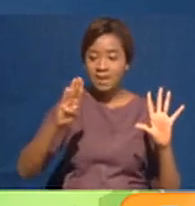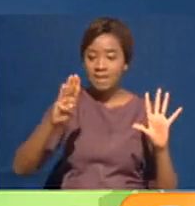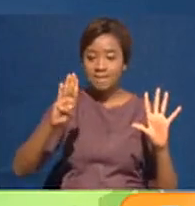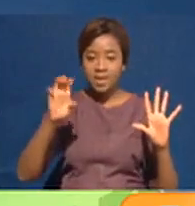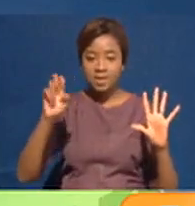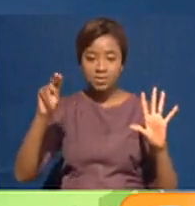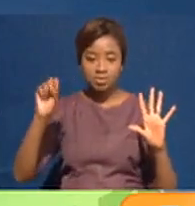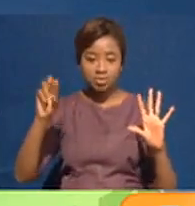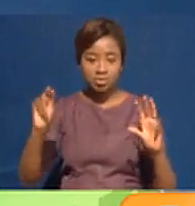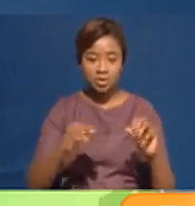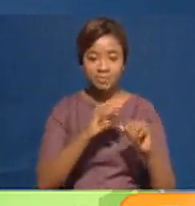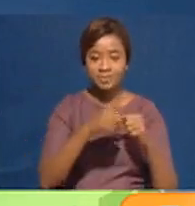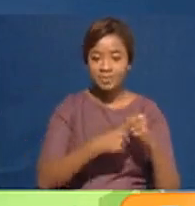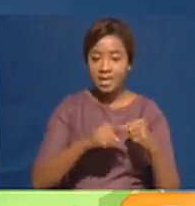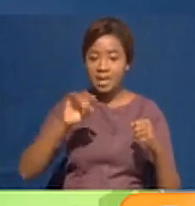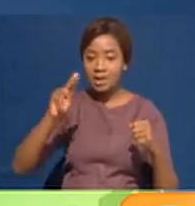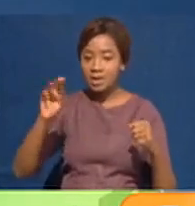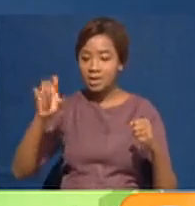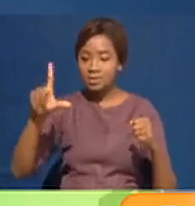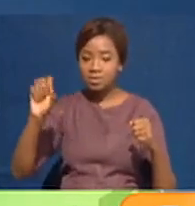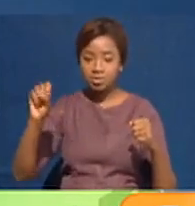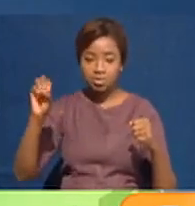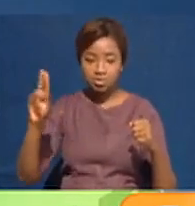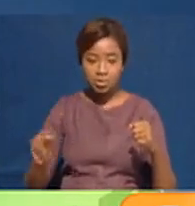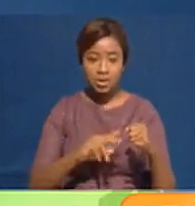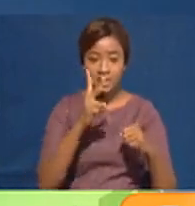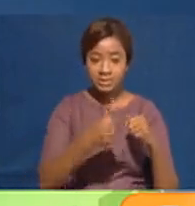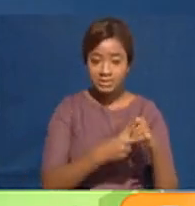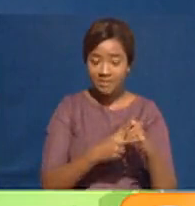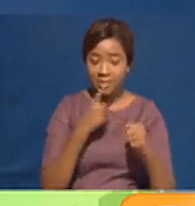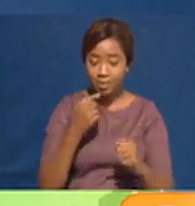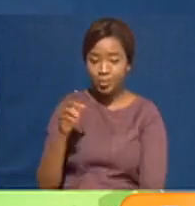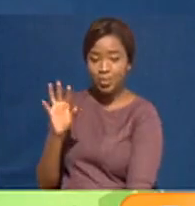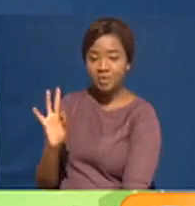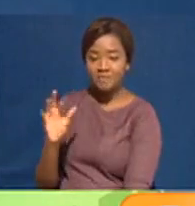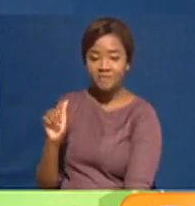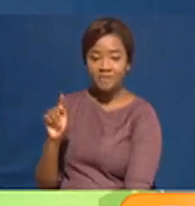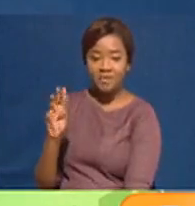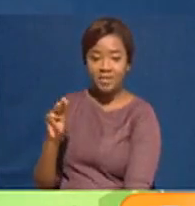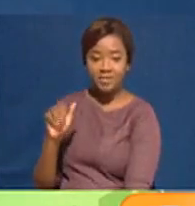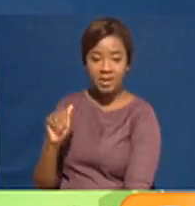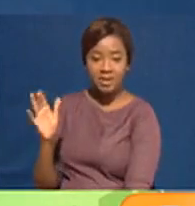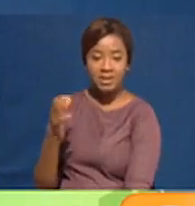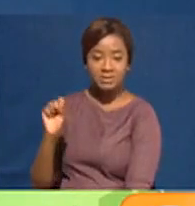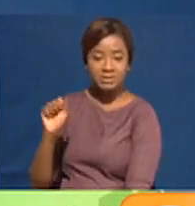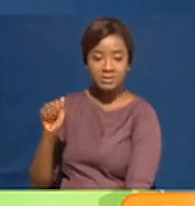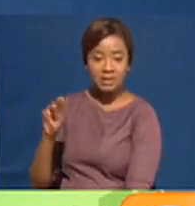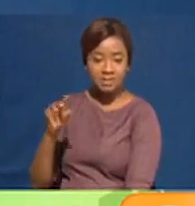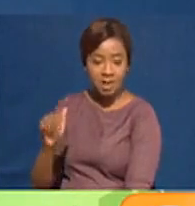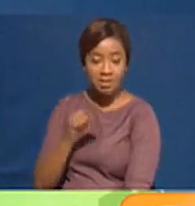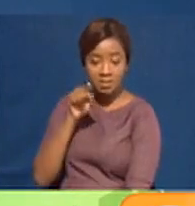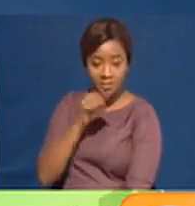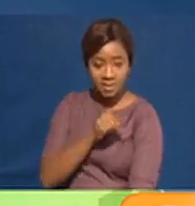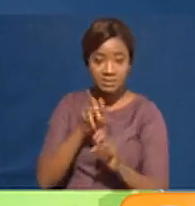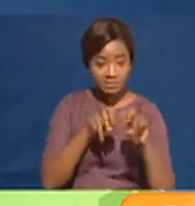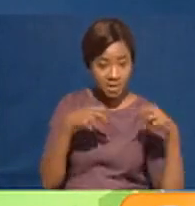Njeri, Nelson Makanda, and Fatma Saman. Those are the members of the selection panel of the recruitment of nominees for the appointment as